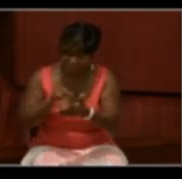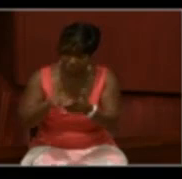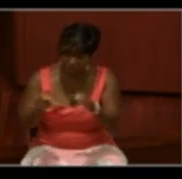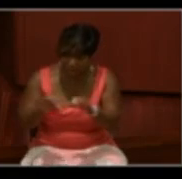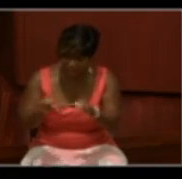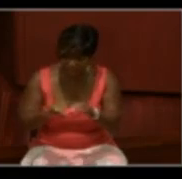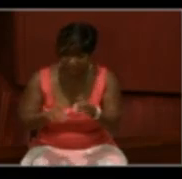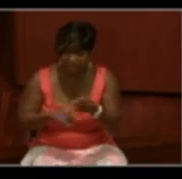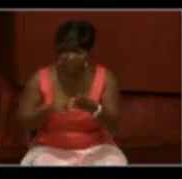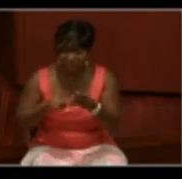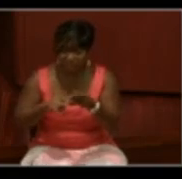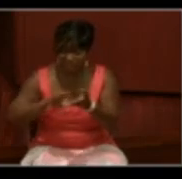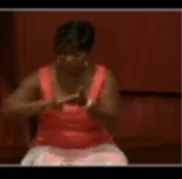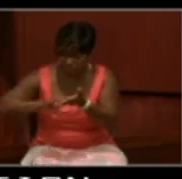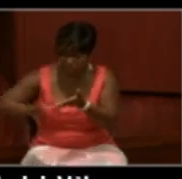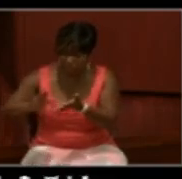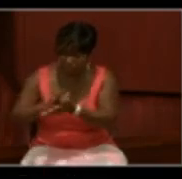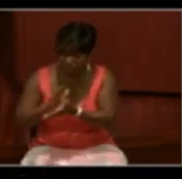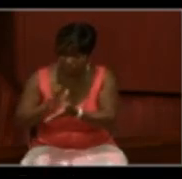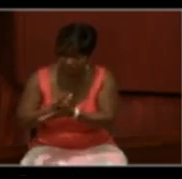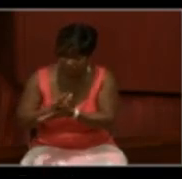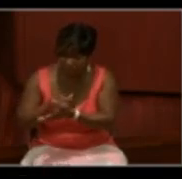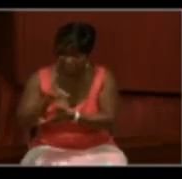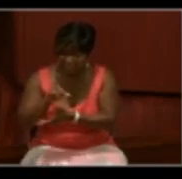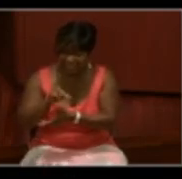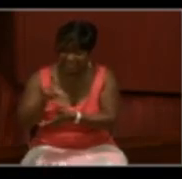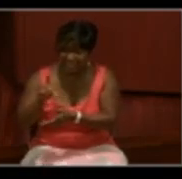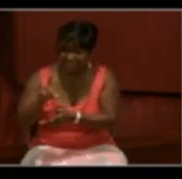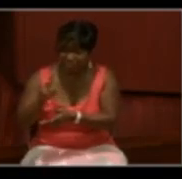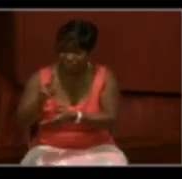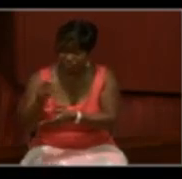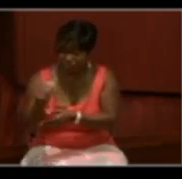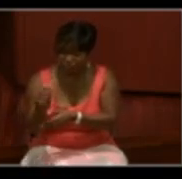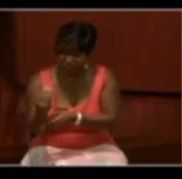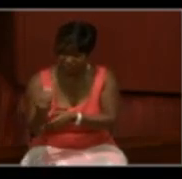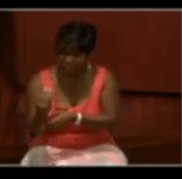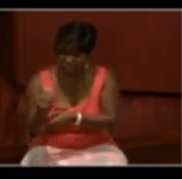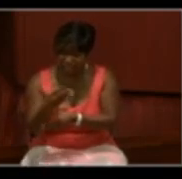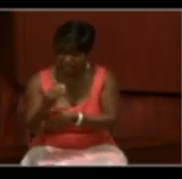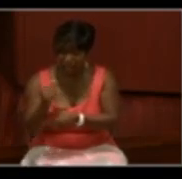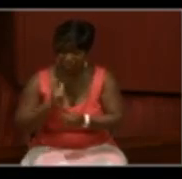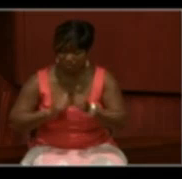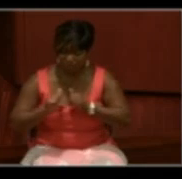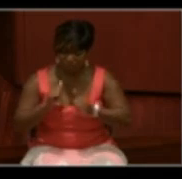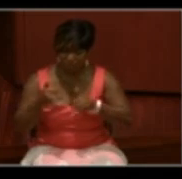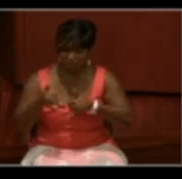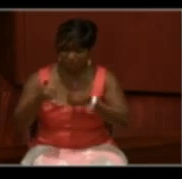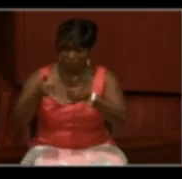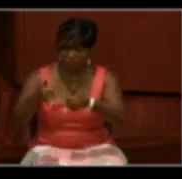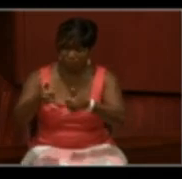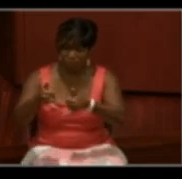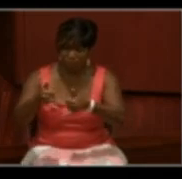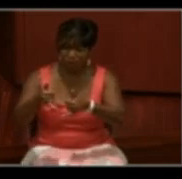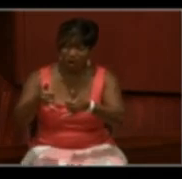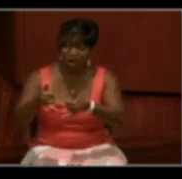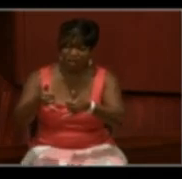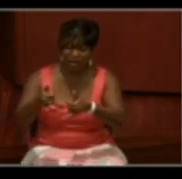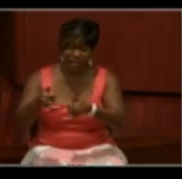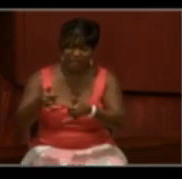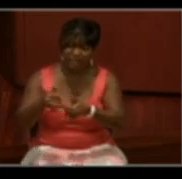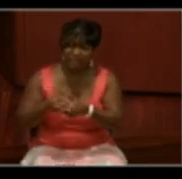the discharge paper, DD-214, and performance and award and decorations